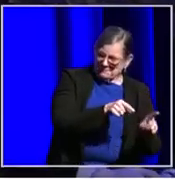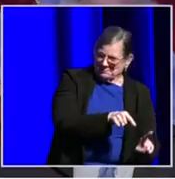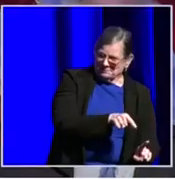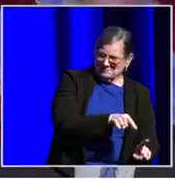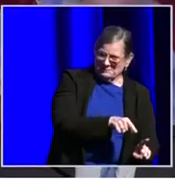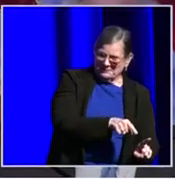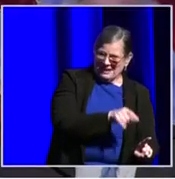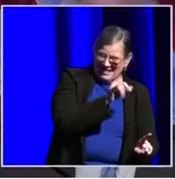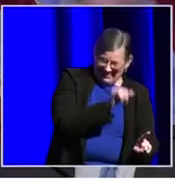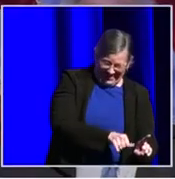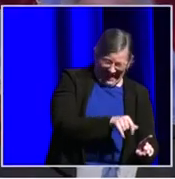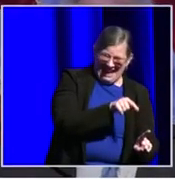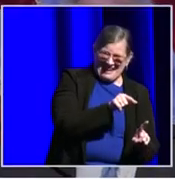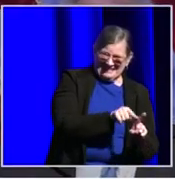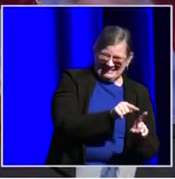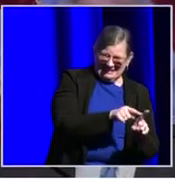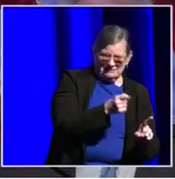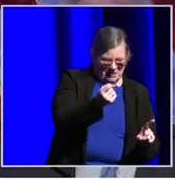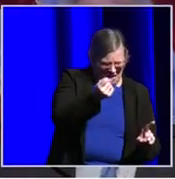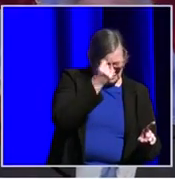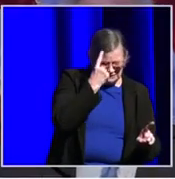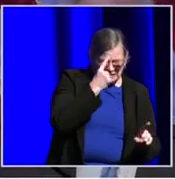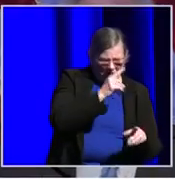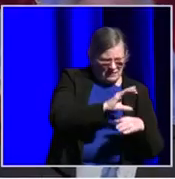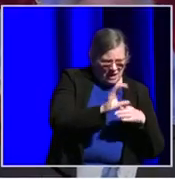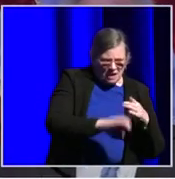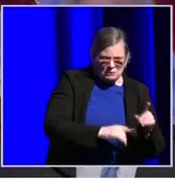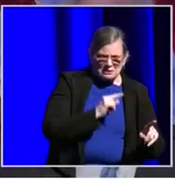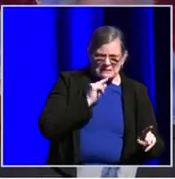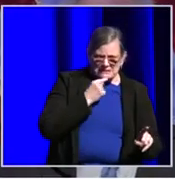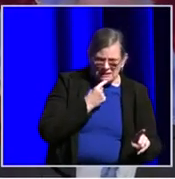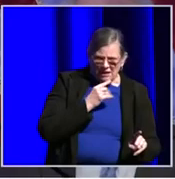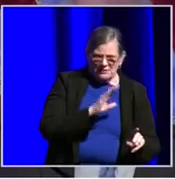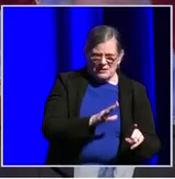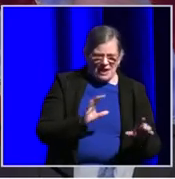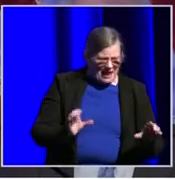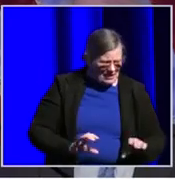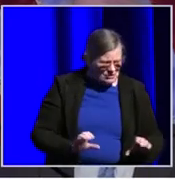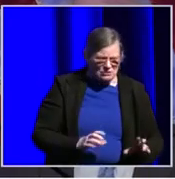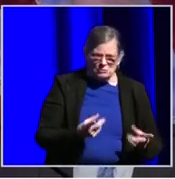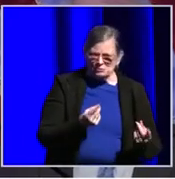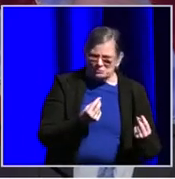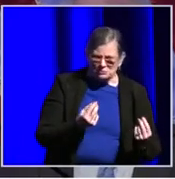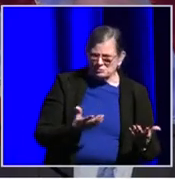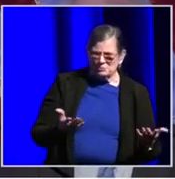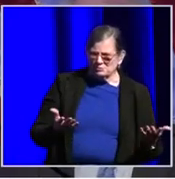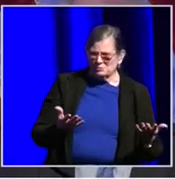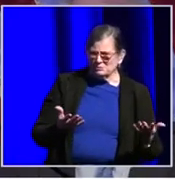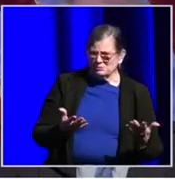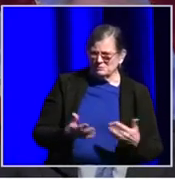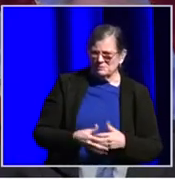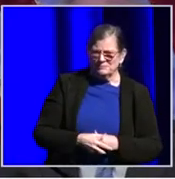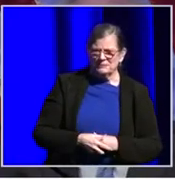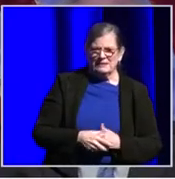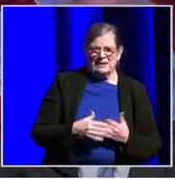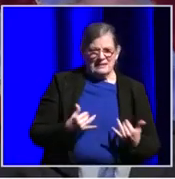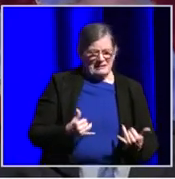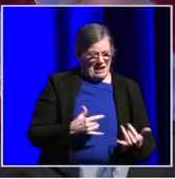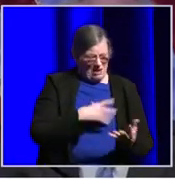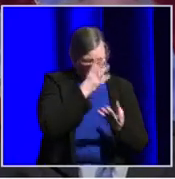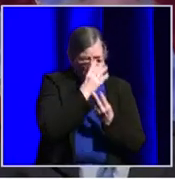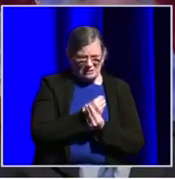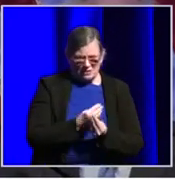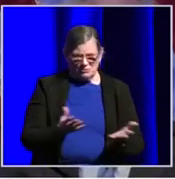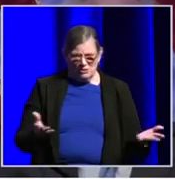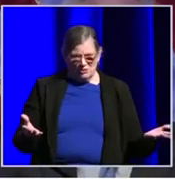they understand the consequences of their actions. So I'm here to tell everybody,